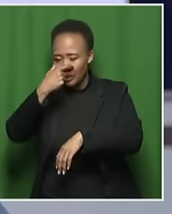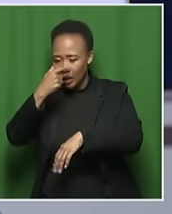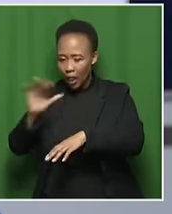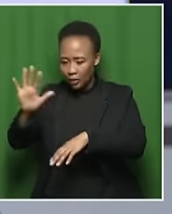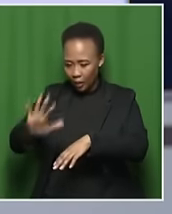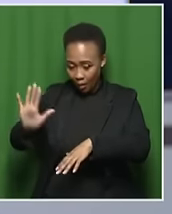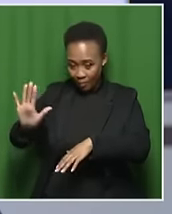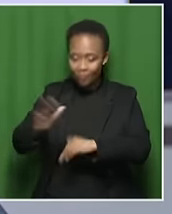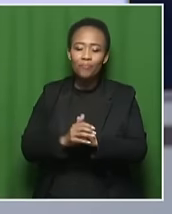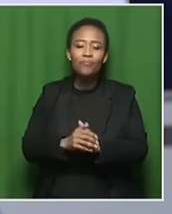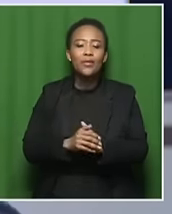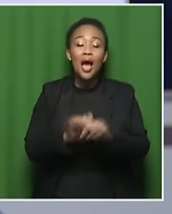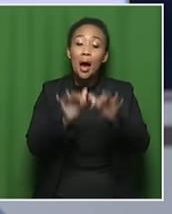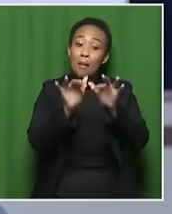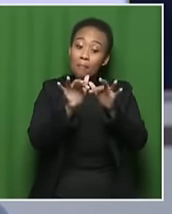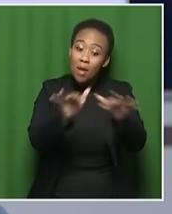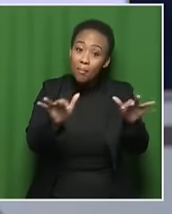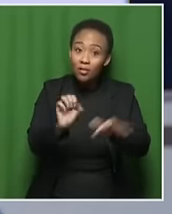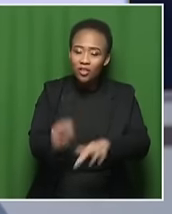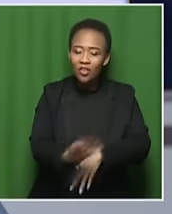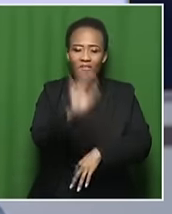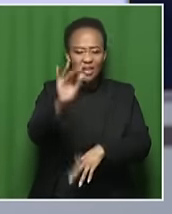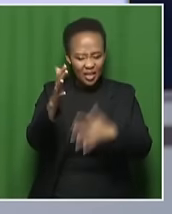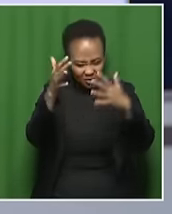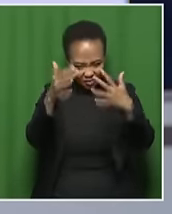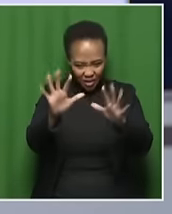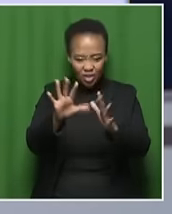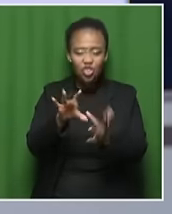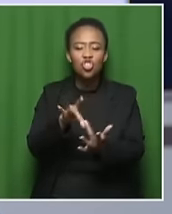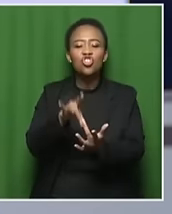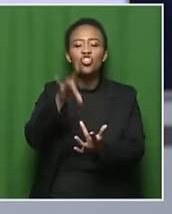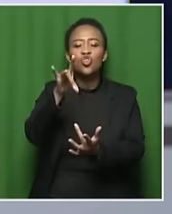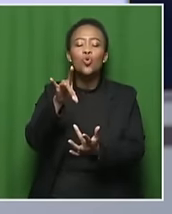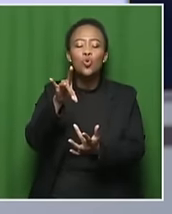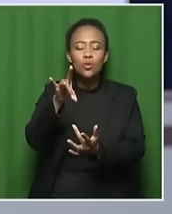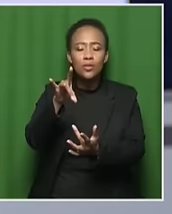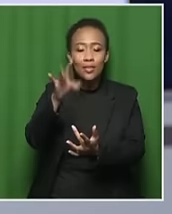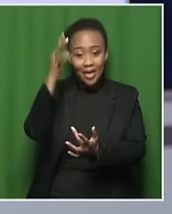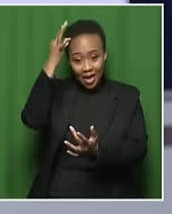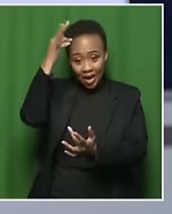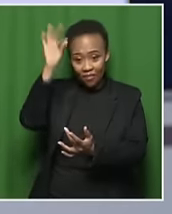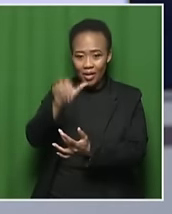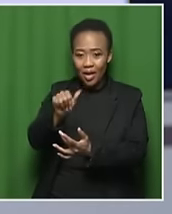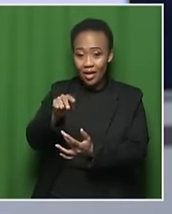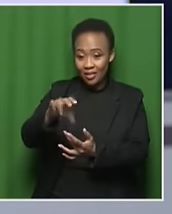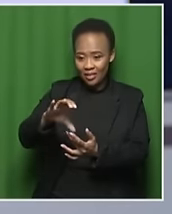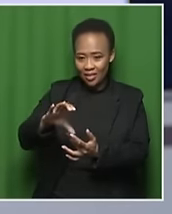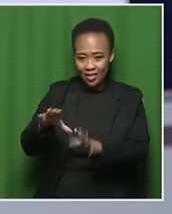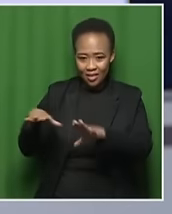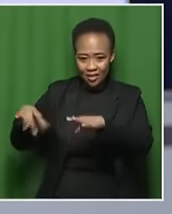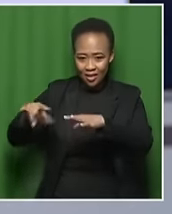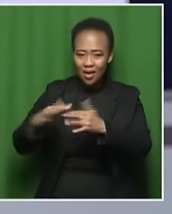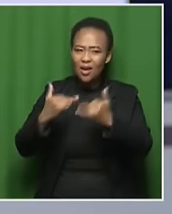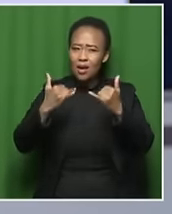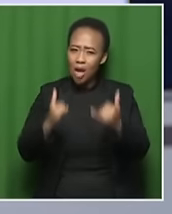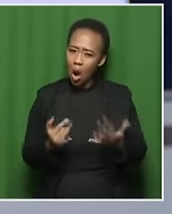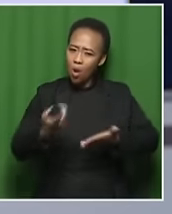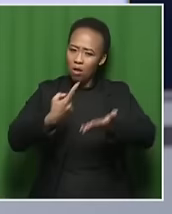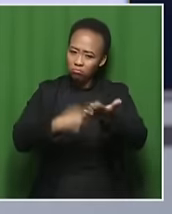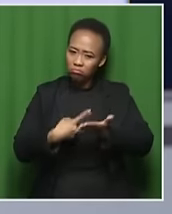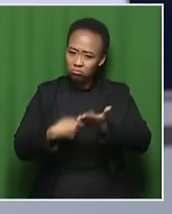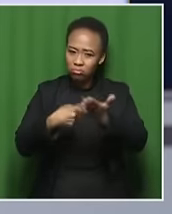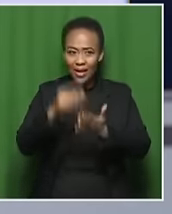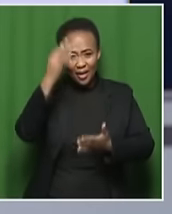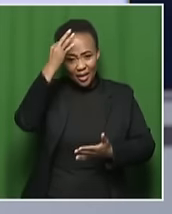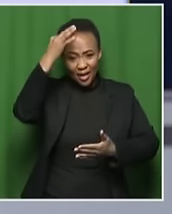South Africans, that elected this government. We're now talking about the dynamics of why the government should be changed.